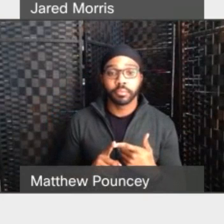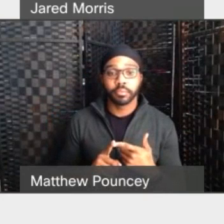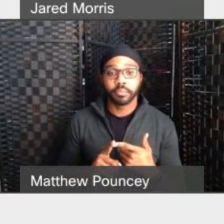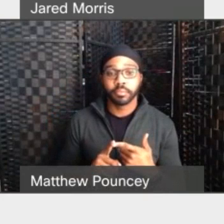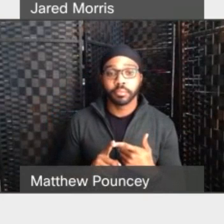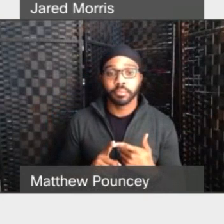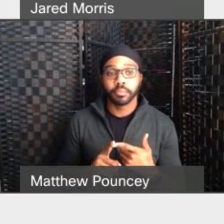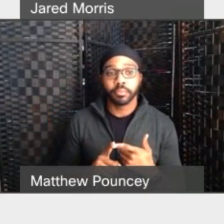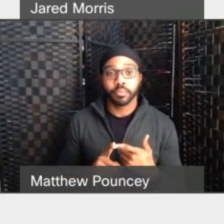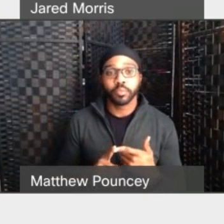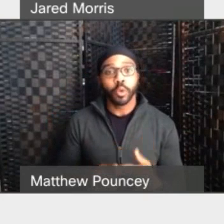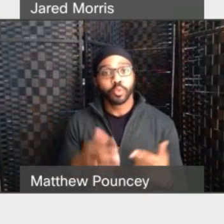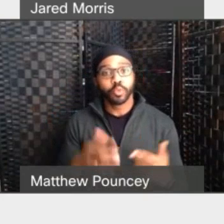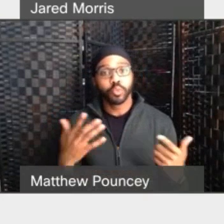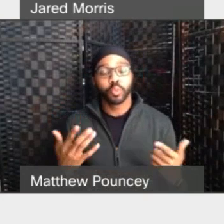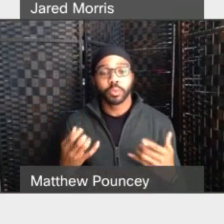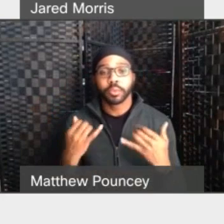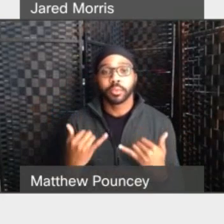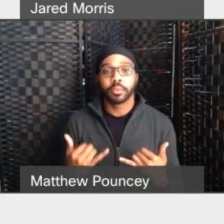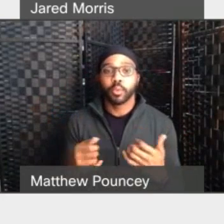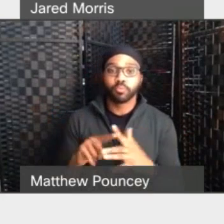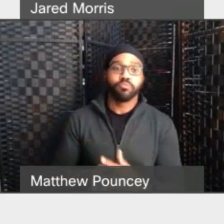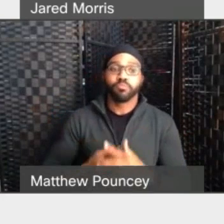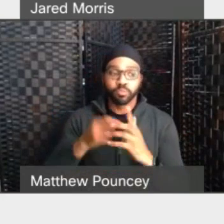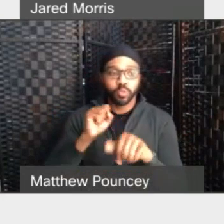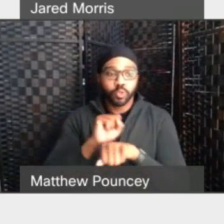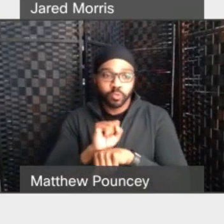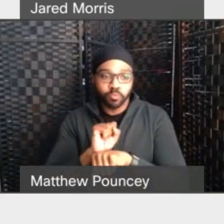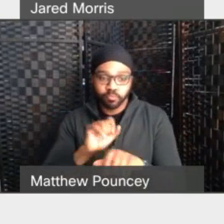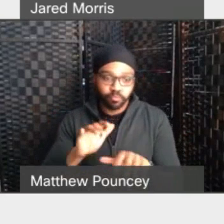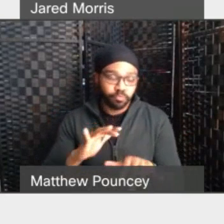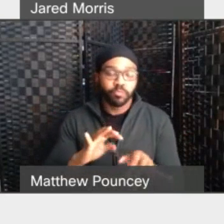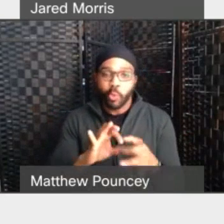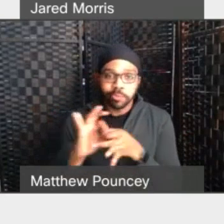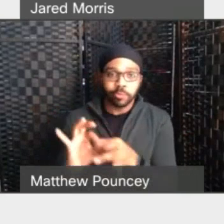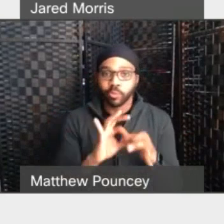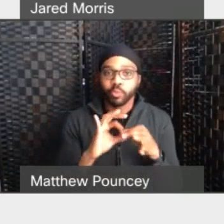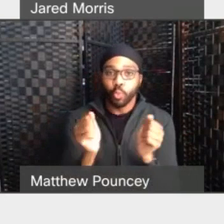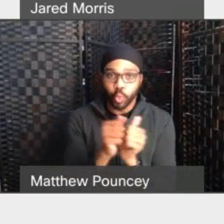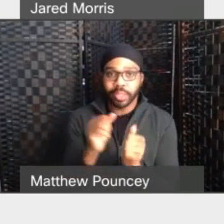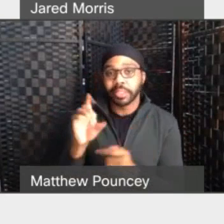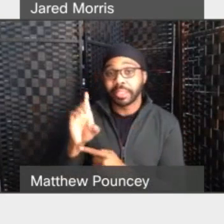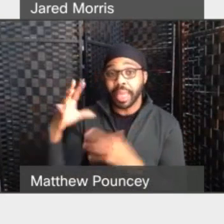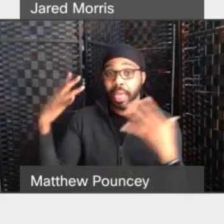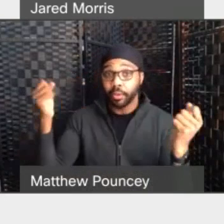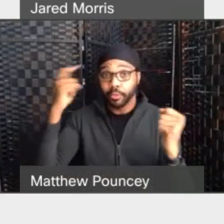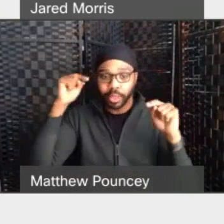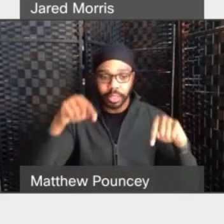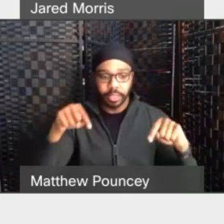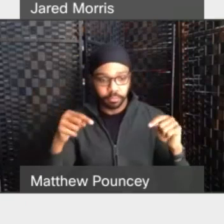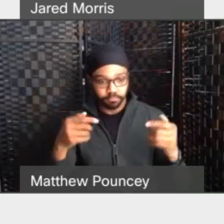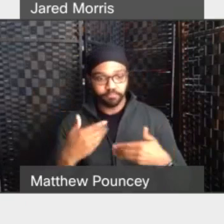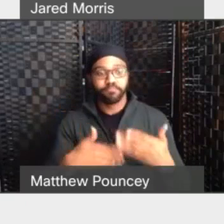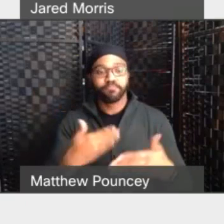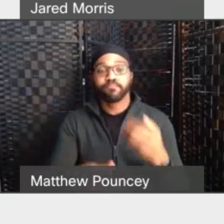And so we are starting to work on, we have been coordinating with DC Health on this,